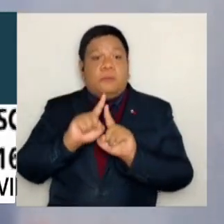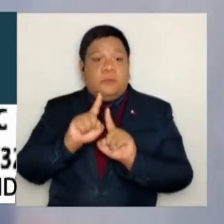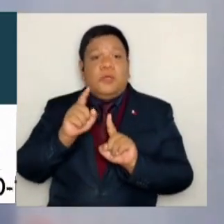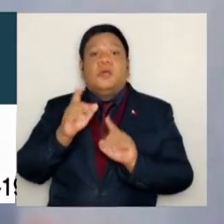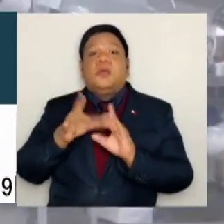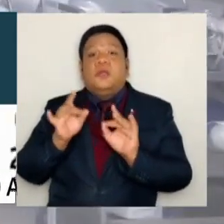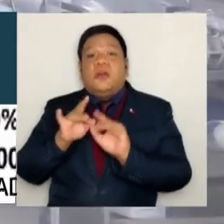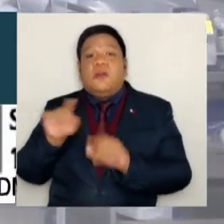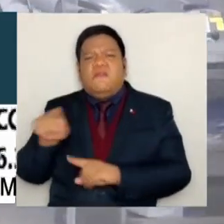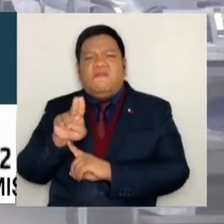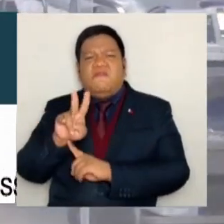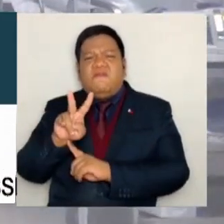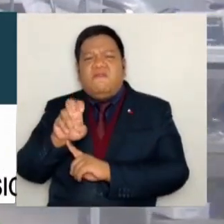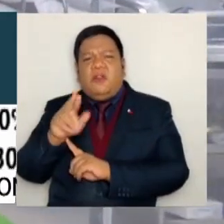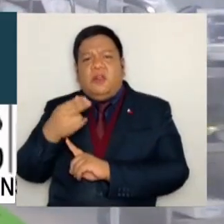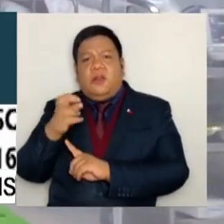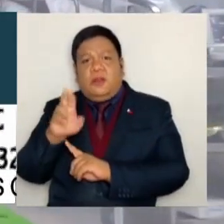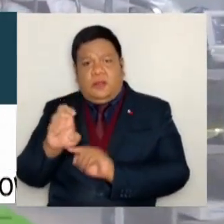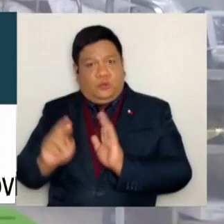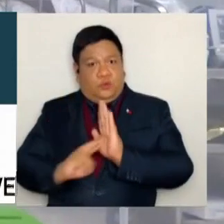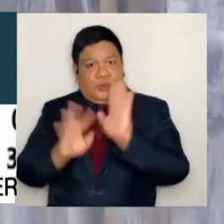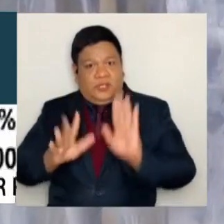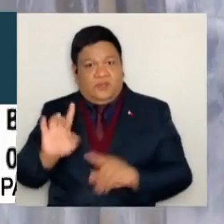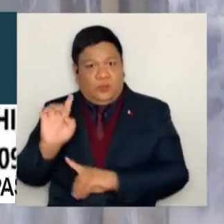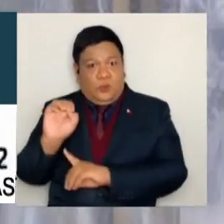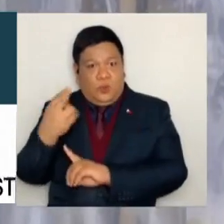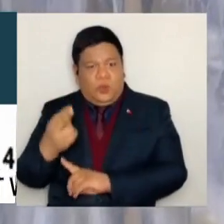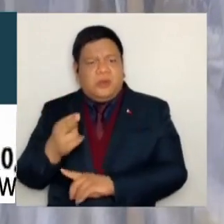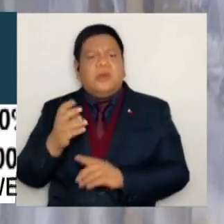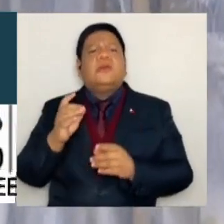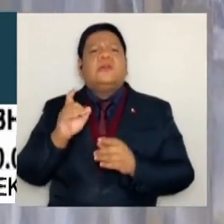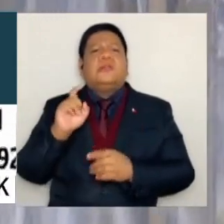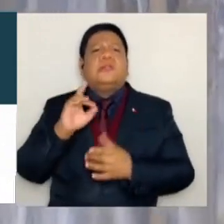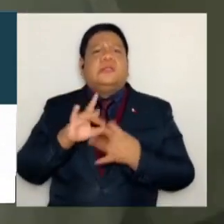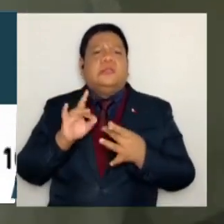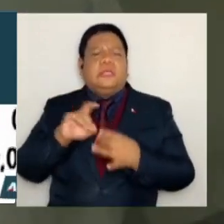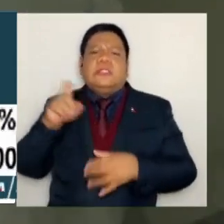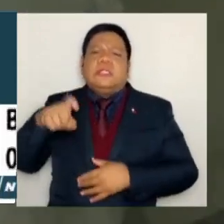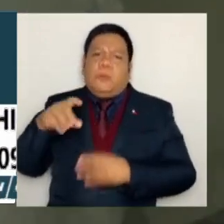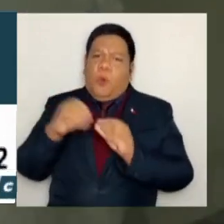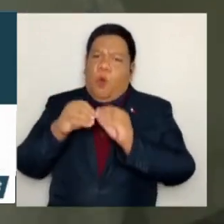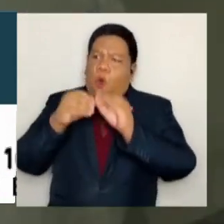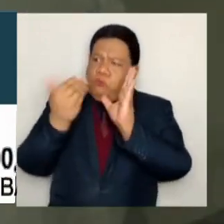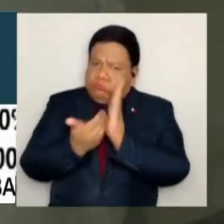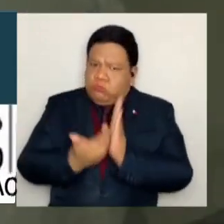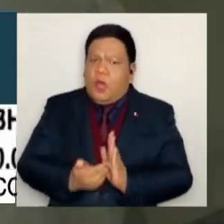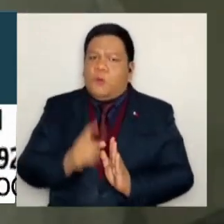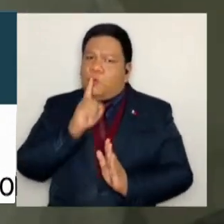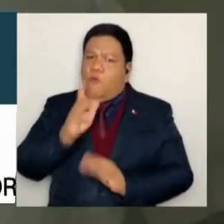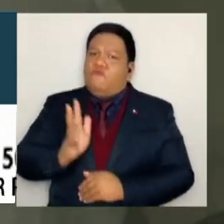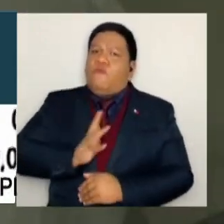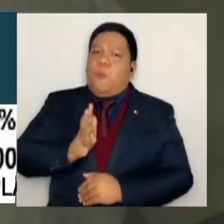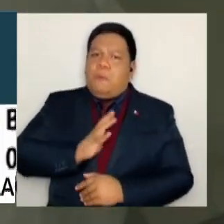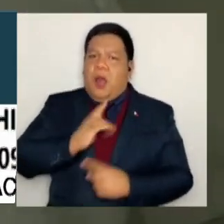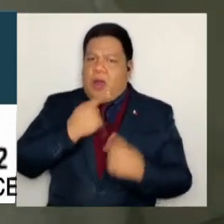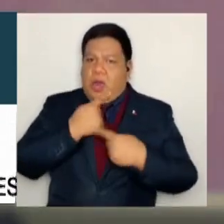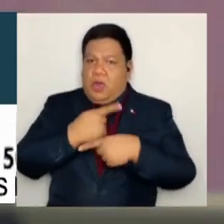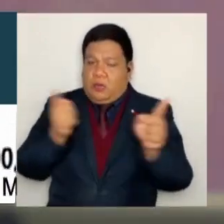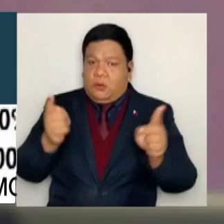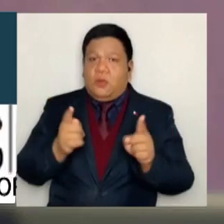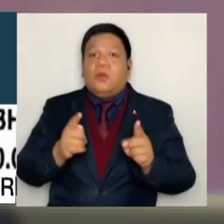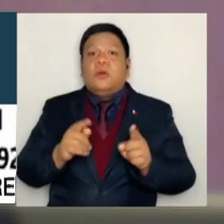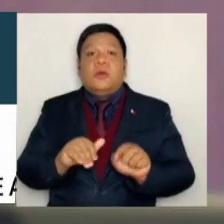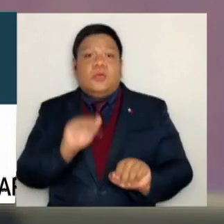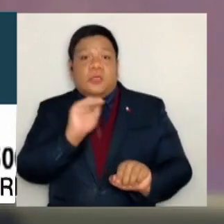Maria Rosario Vergere asserts they need more concrete evidence to officially declare this. She asks independent